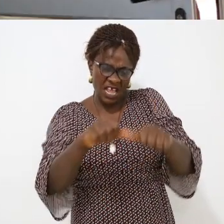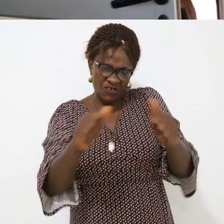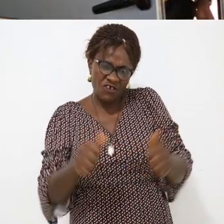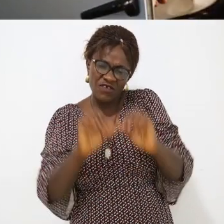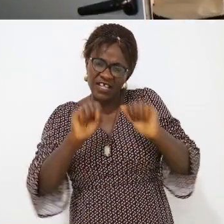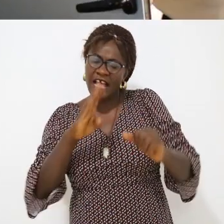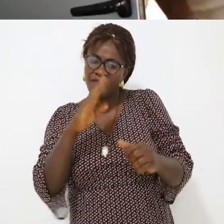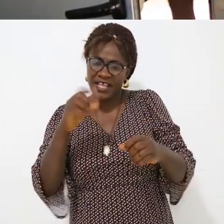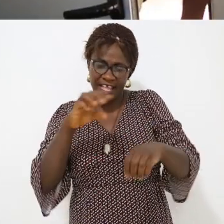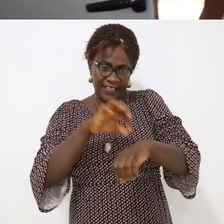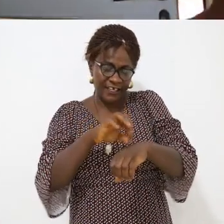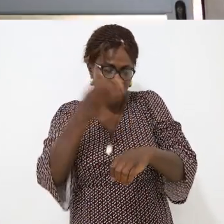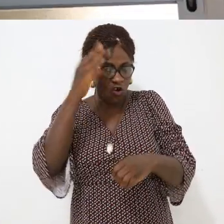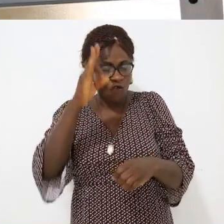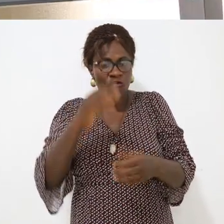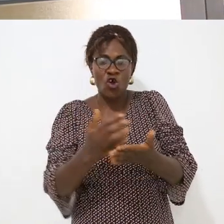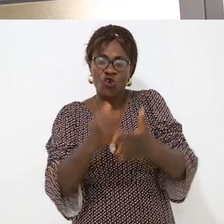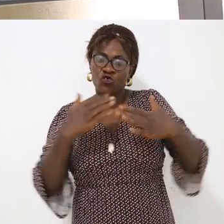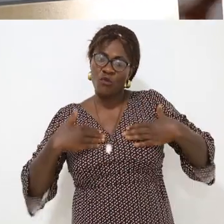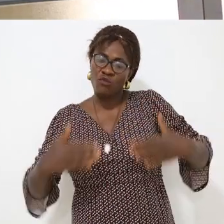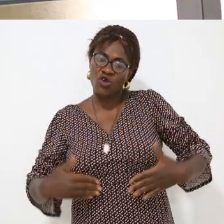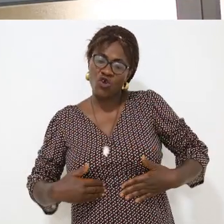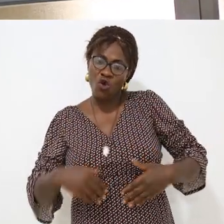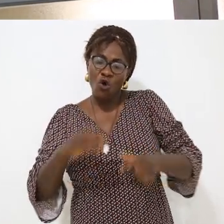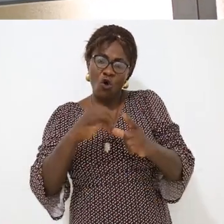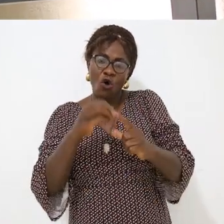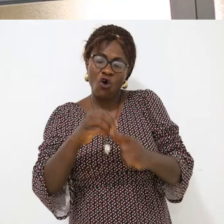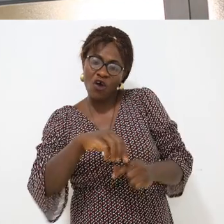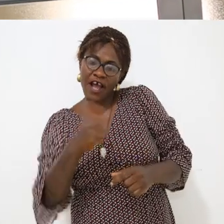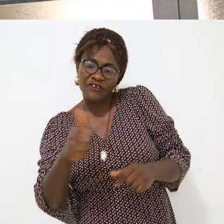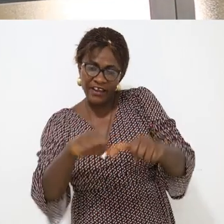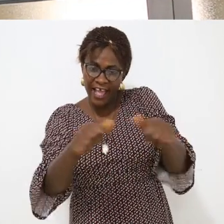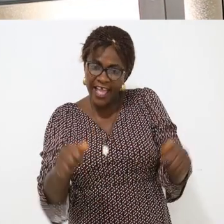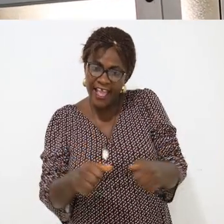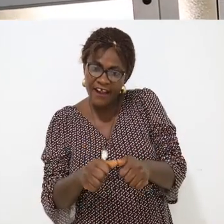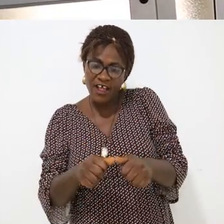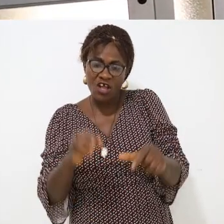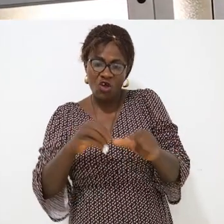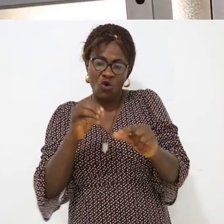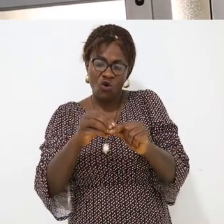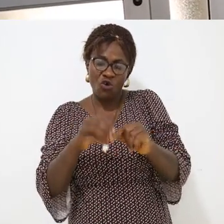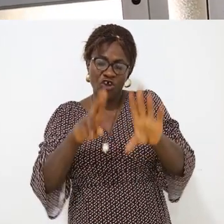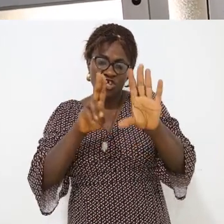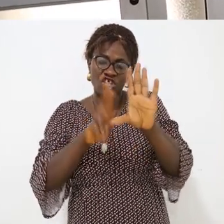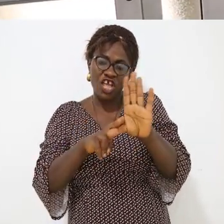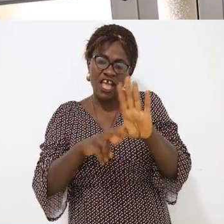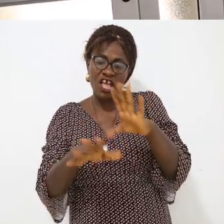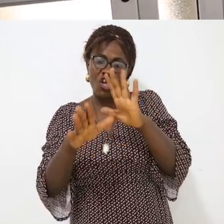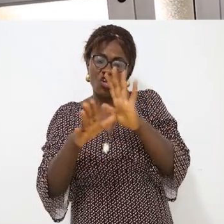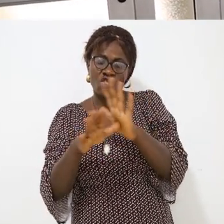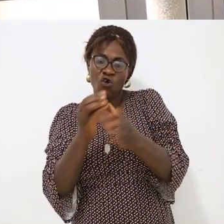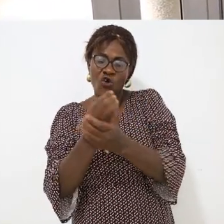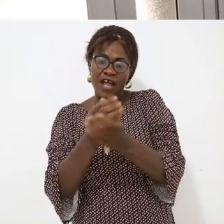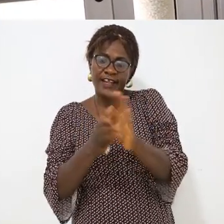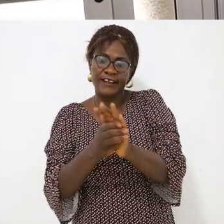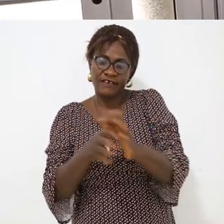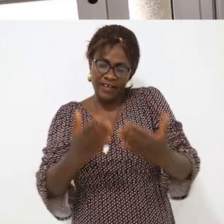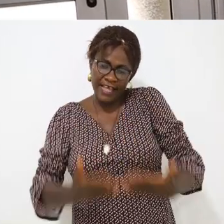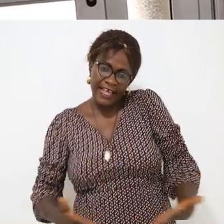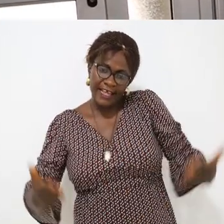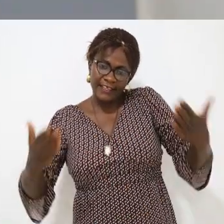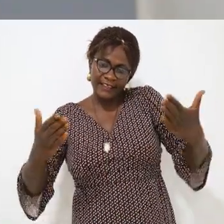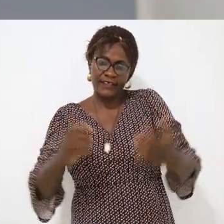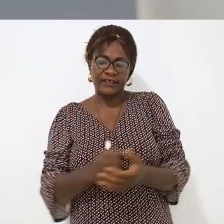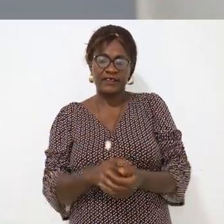of someone or another surface such as a table or a chair or a door handle or a sink.